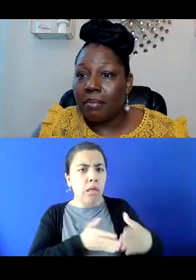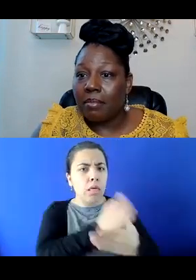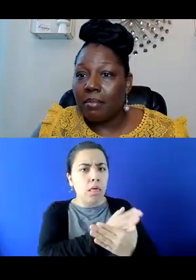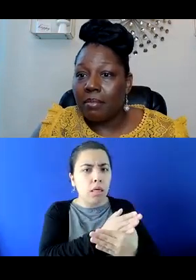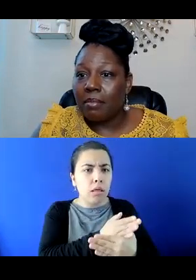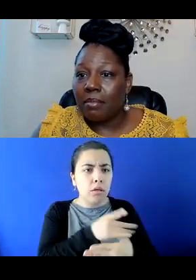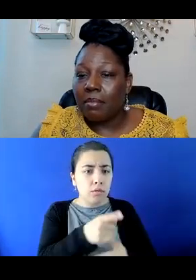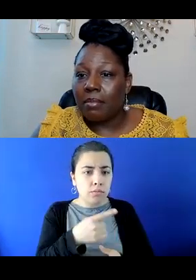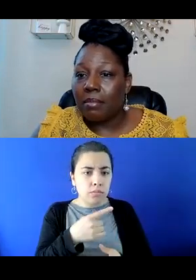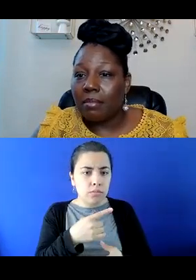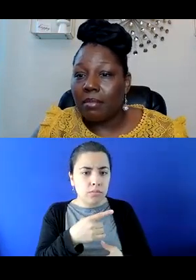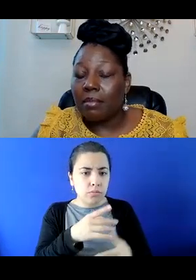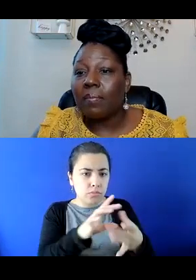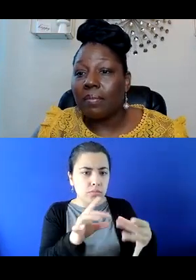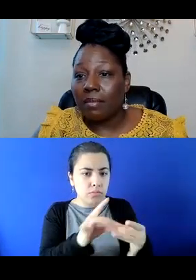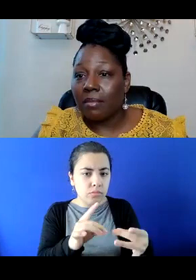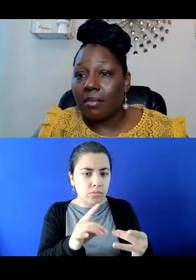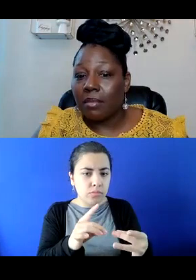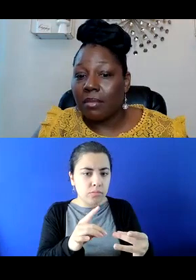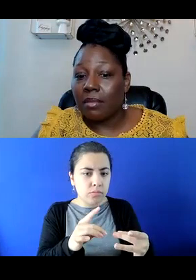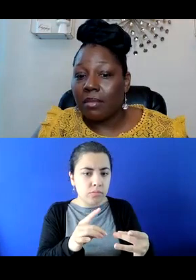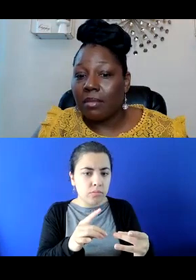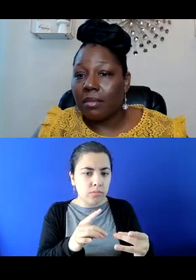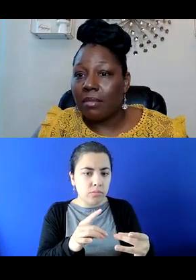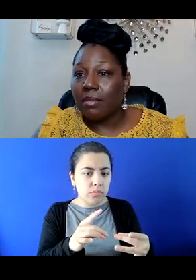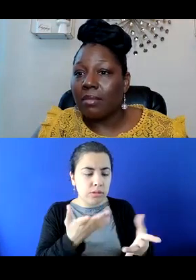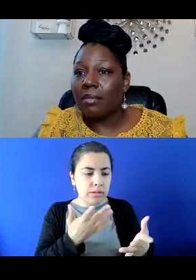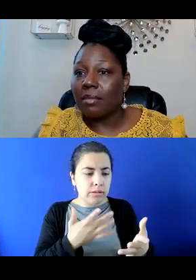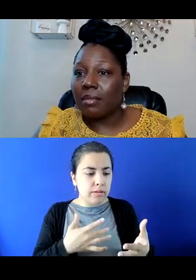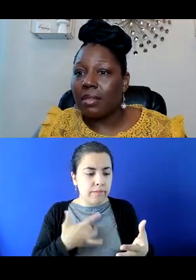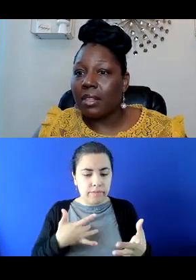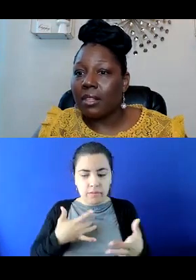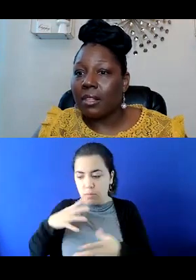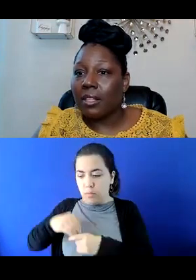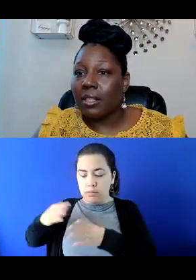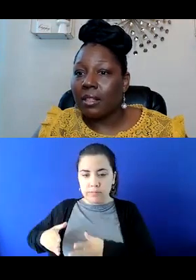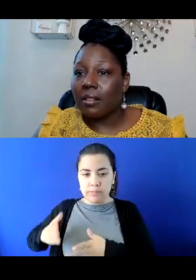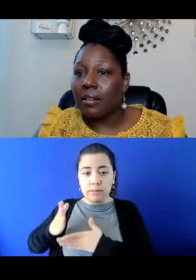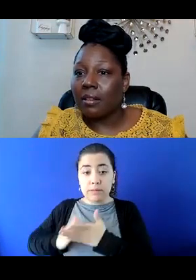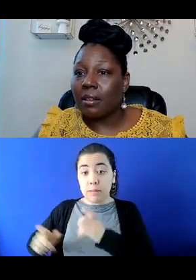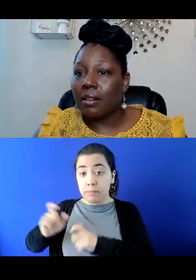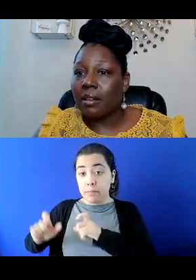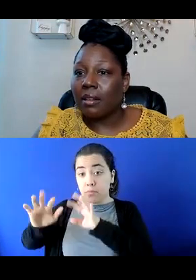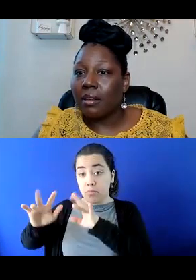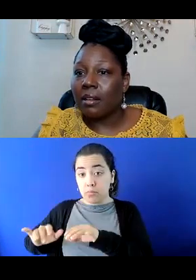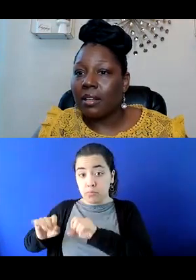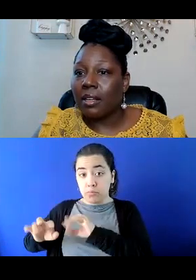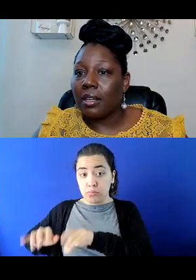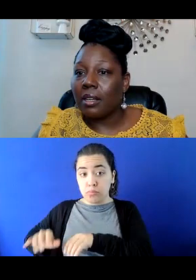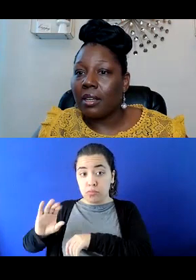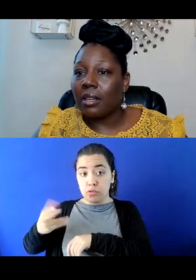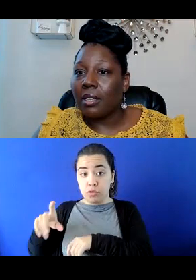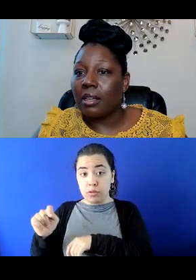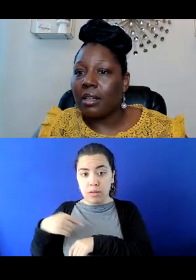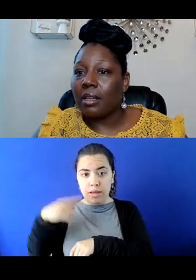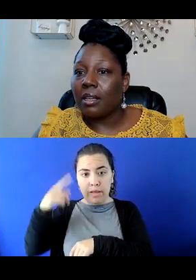is definitely resonating with the participants today. And a couple of people have put some things in the chat that I really think that they want